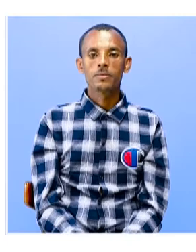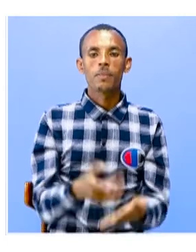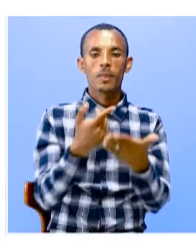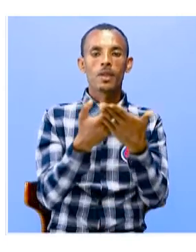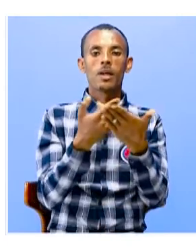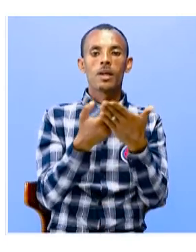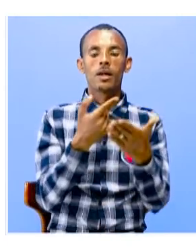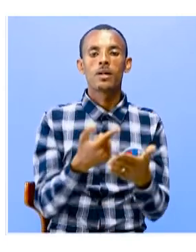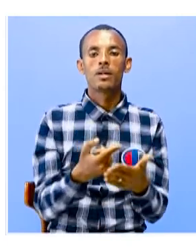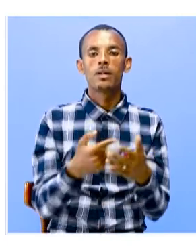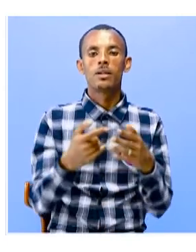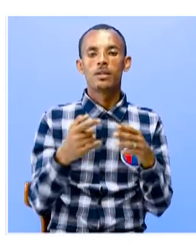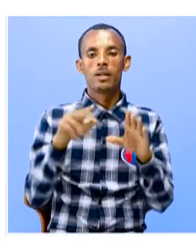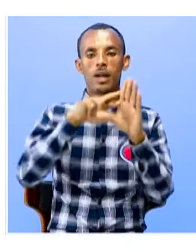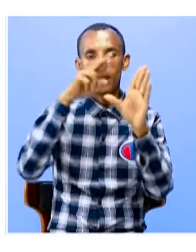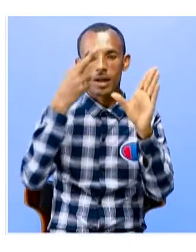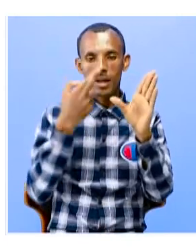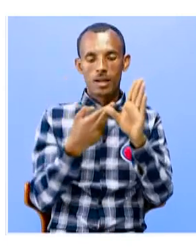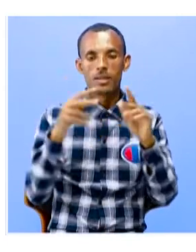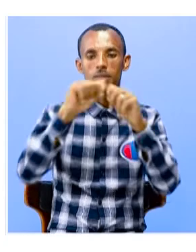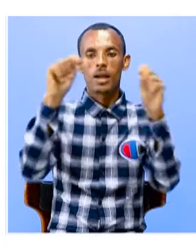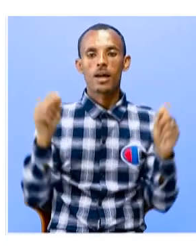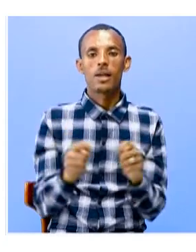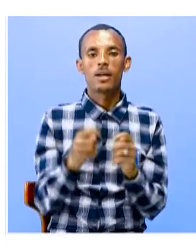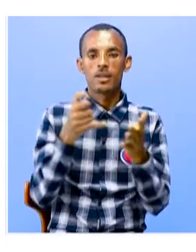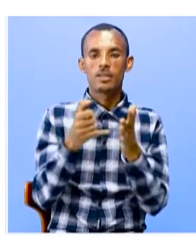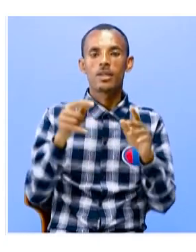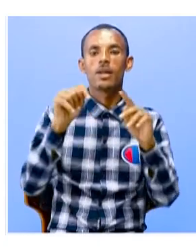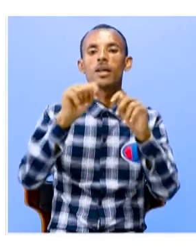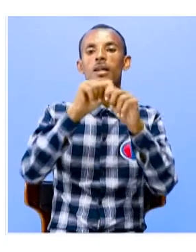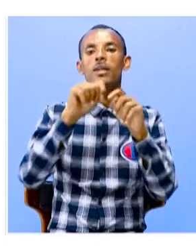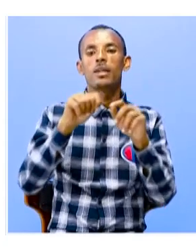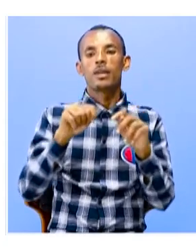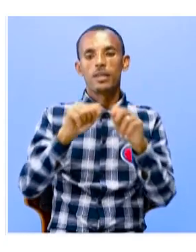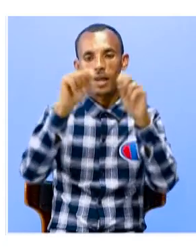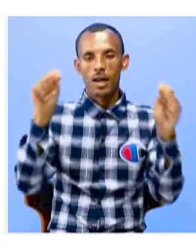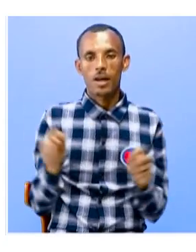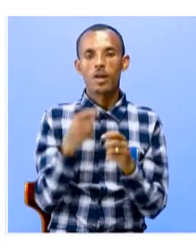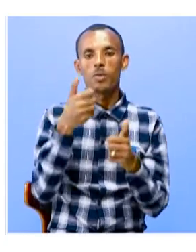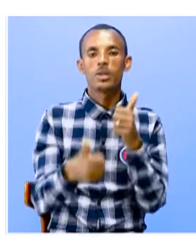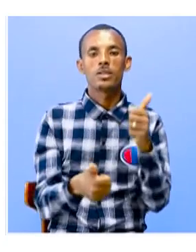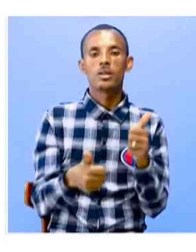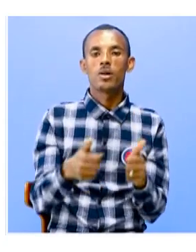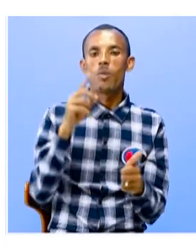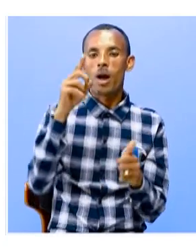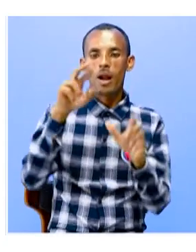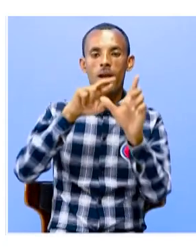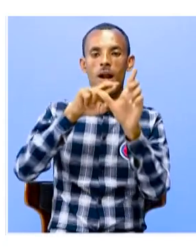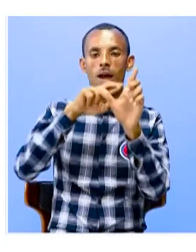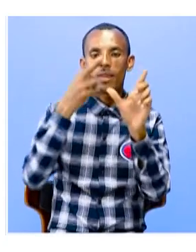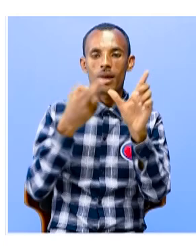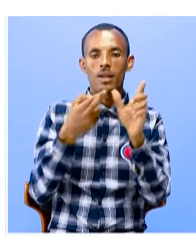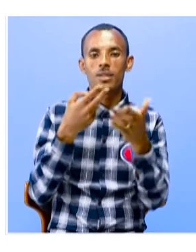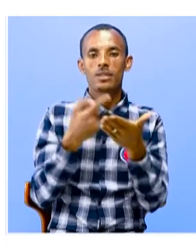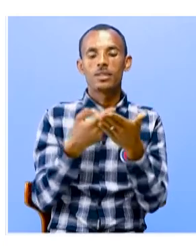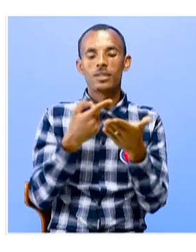Here, right angle triangle is a triangle in which it has one right angle. So this is